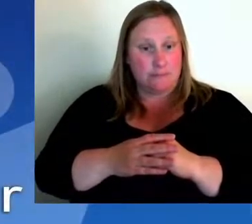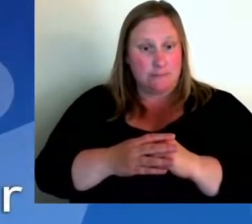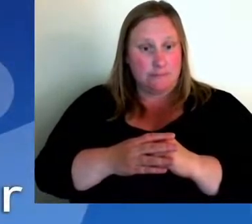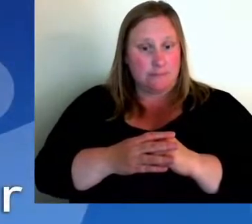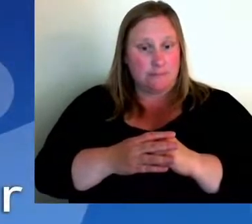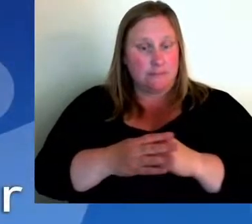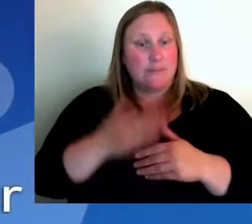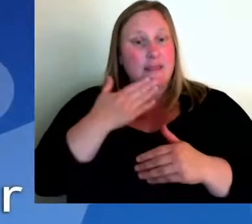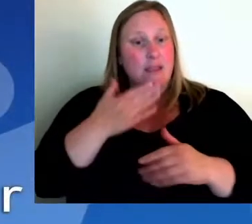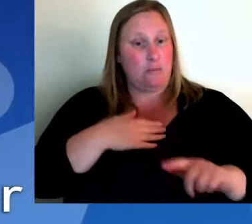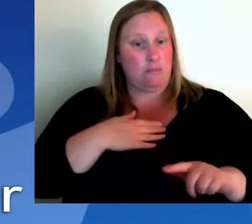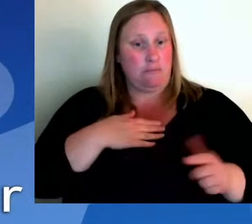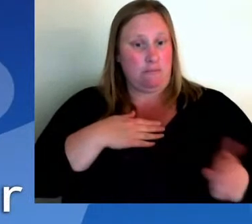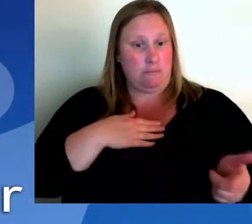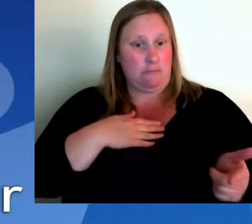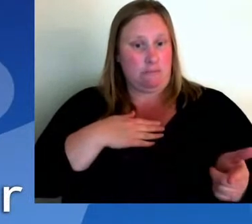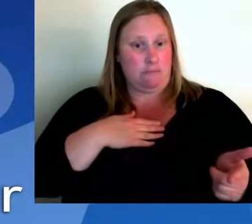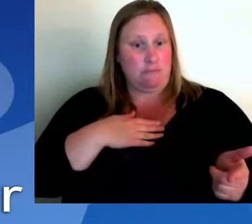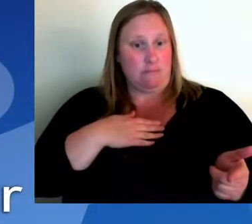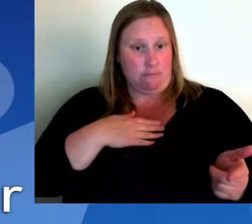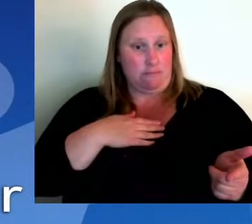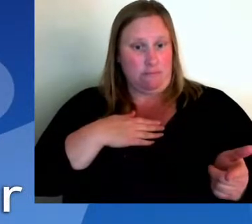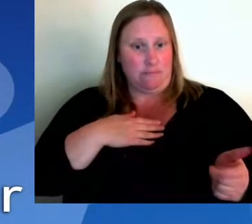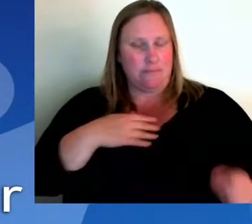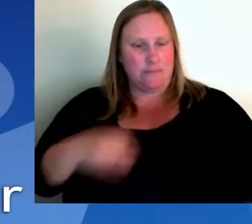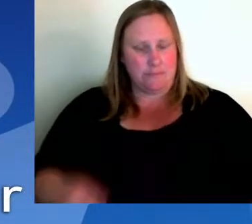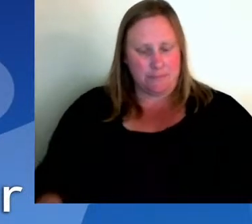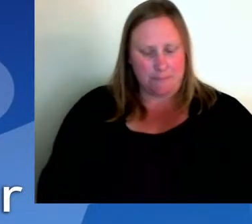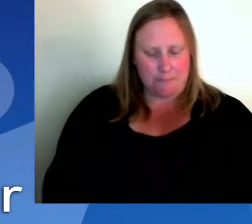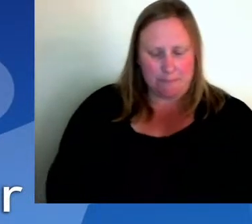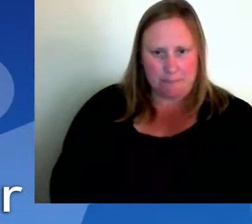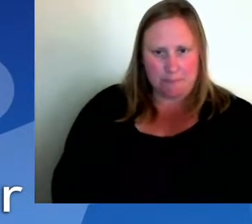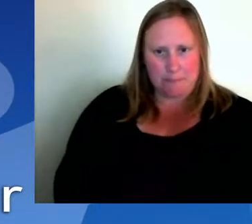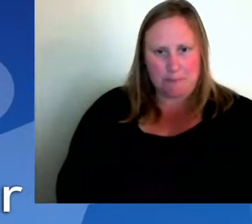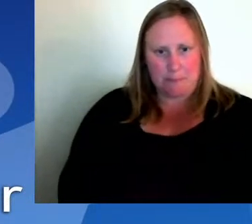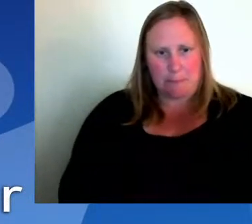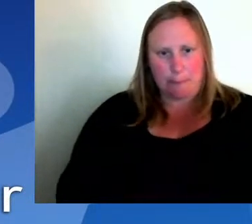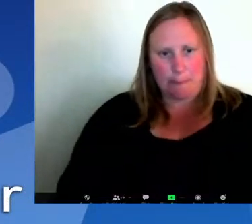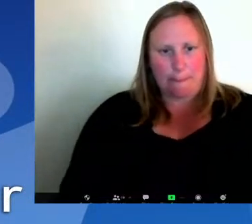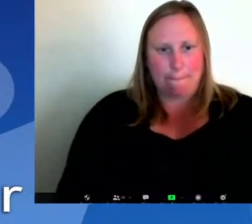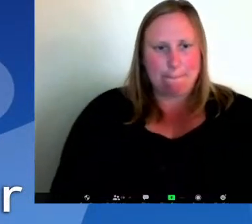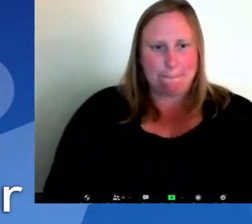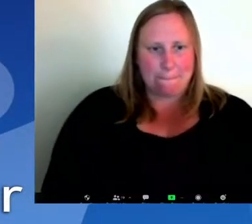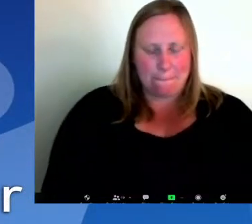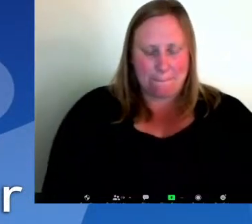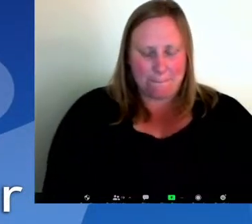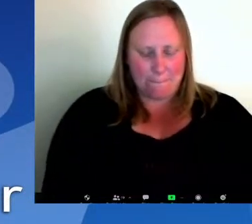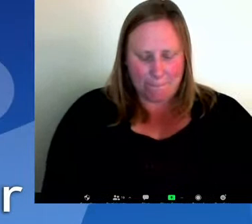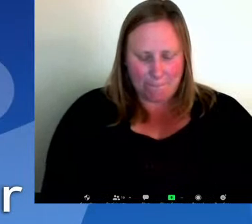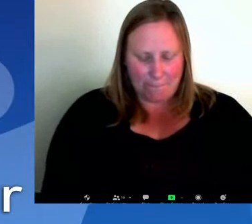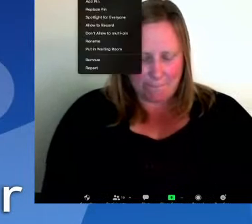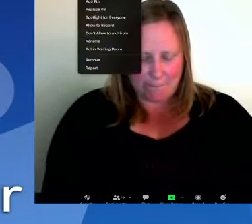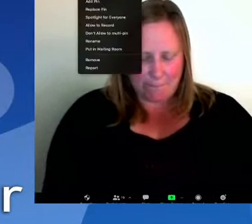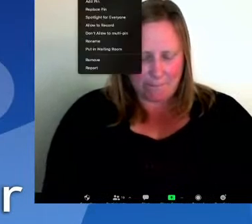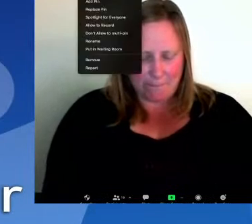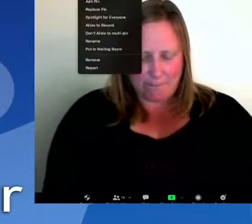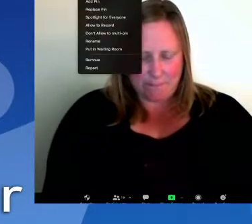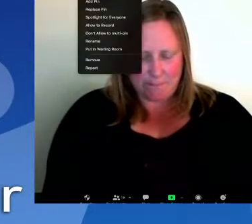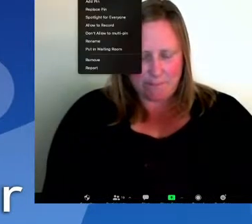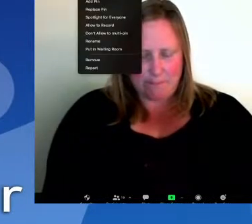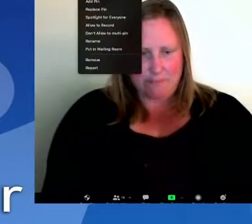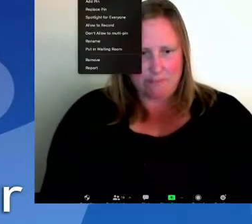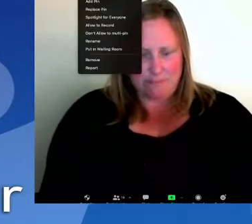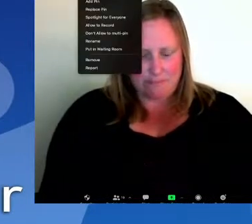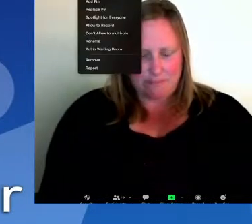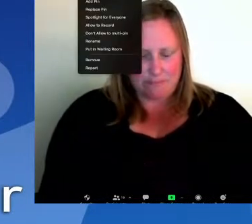Thank you for that. Let's give the next question now to Eric Crest at NBC 26 in Green Bay. Eric